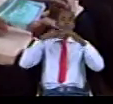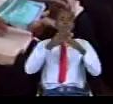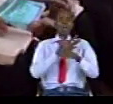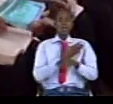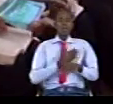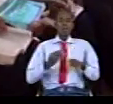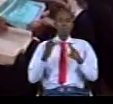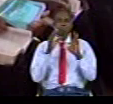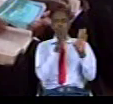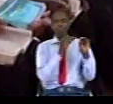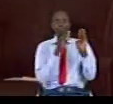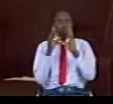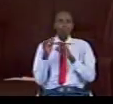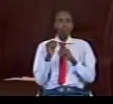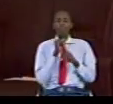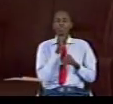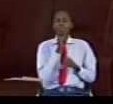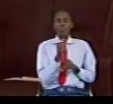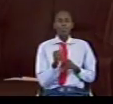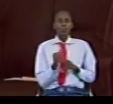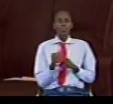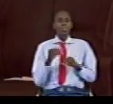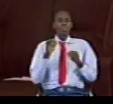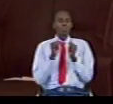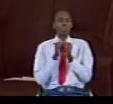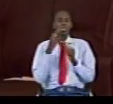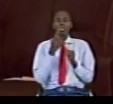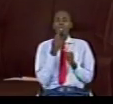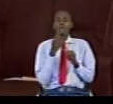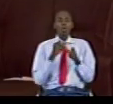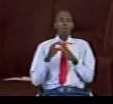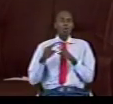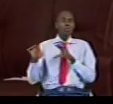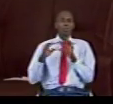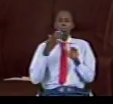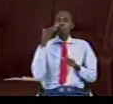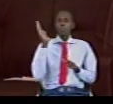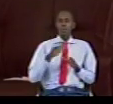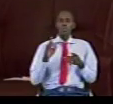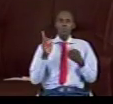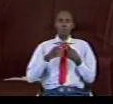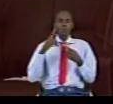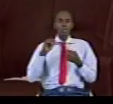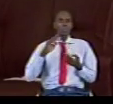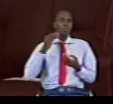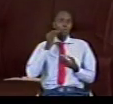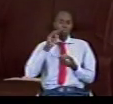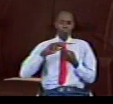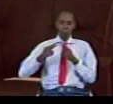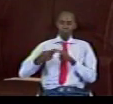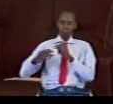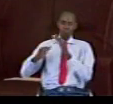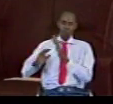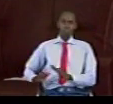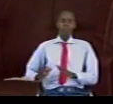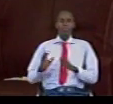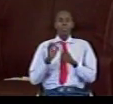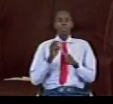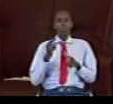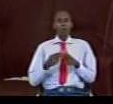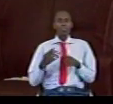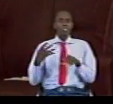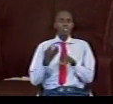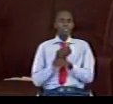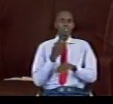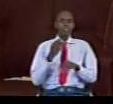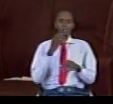his tongue, nor doeth evil to his neighbor, nor taketh up a reproach against his neighbor, in